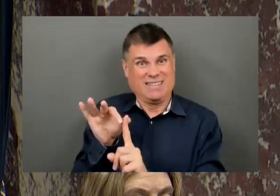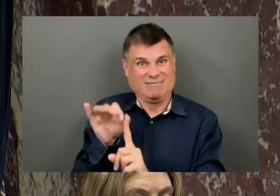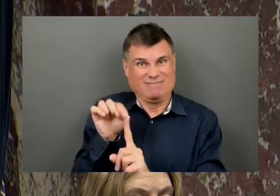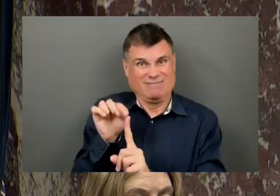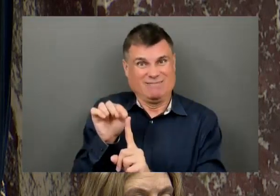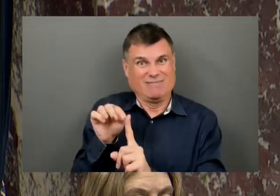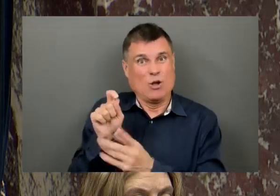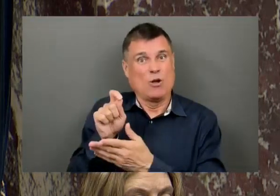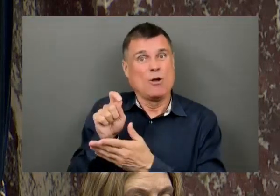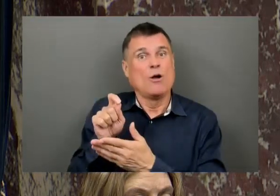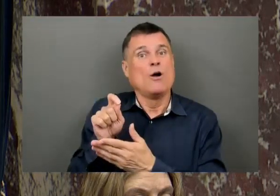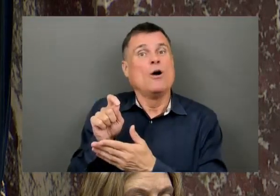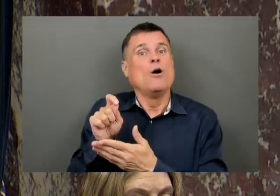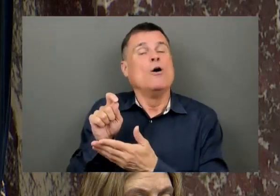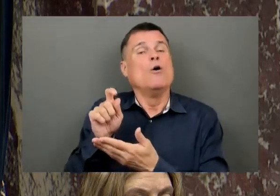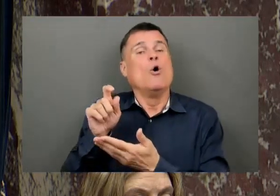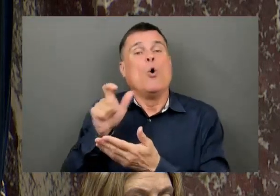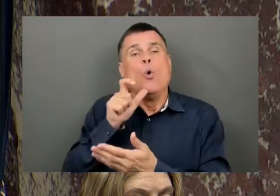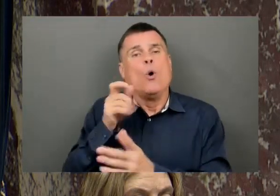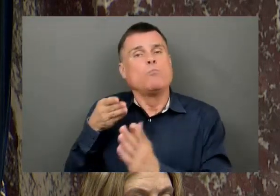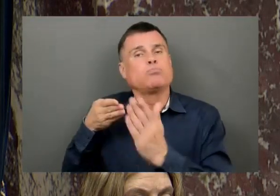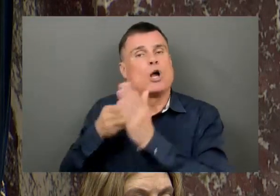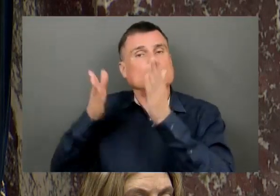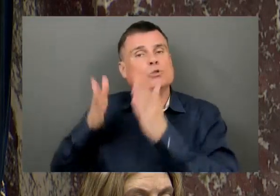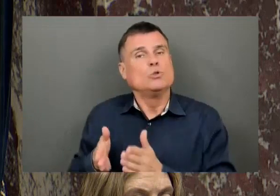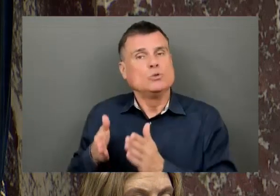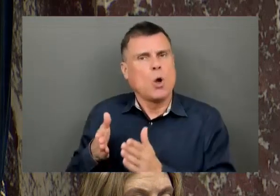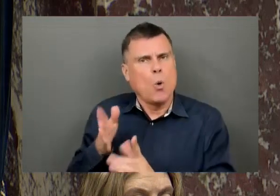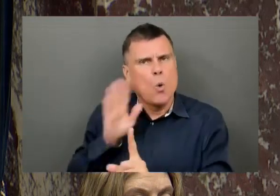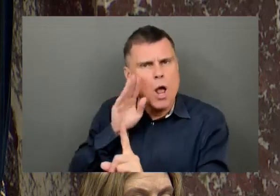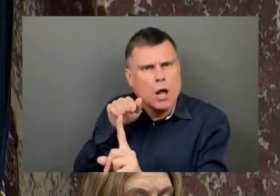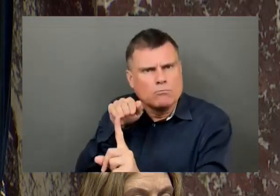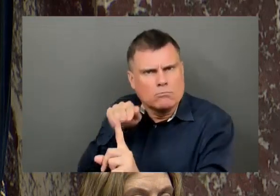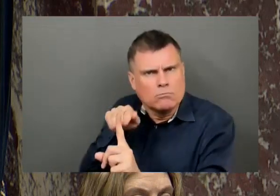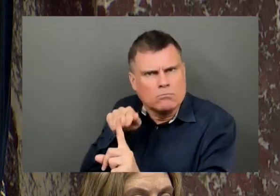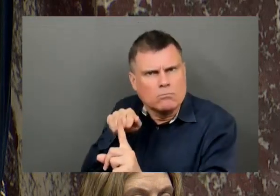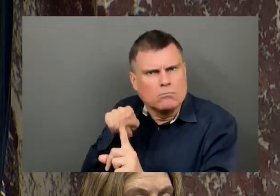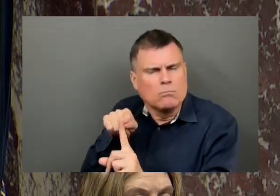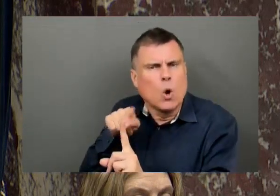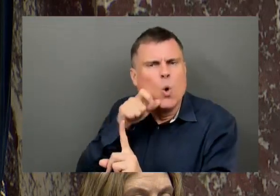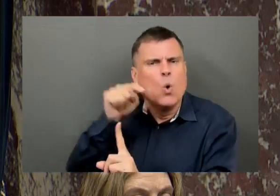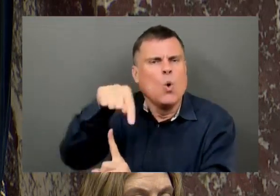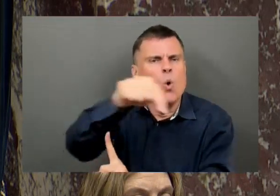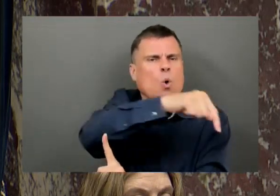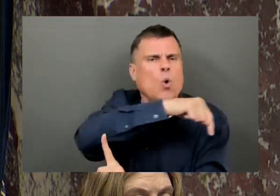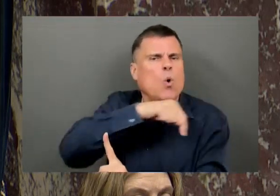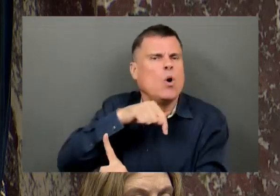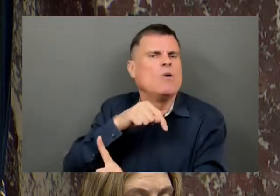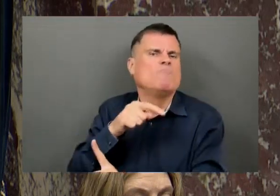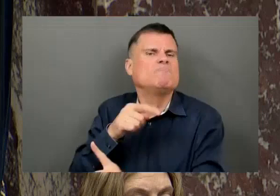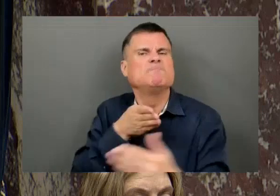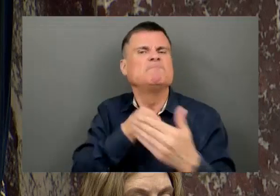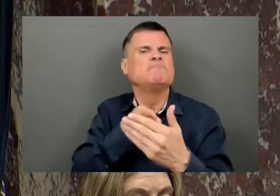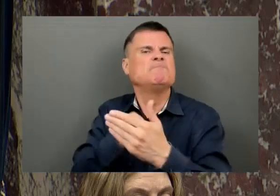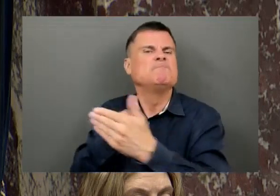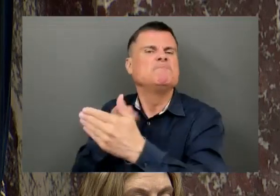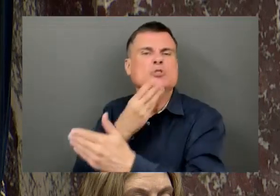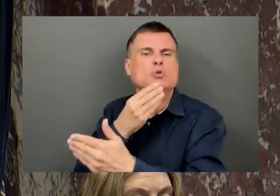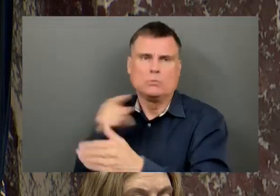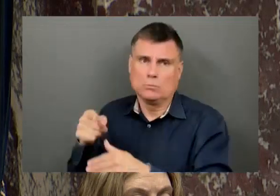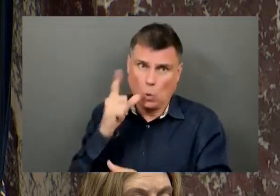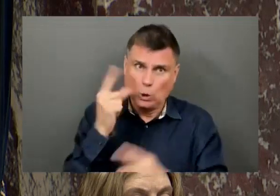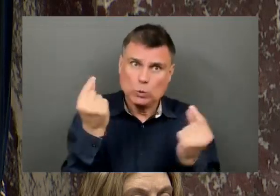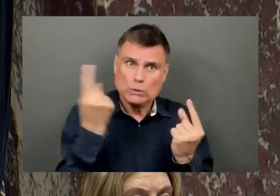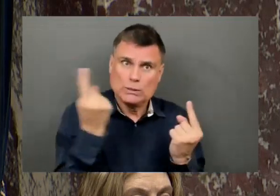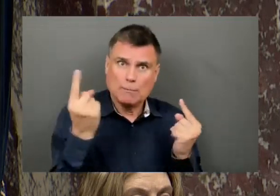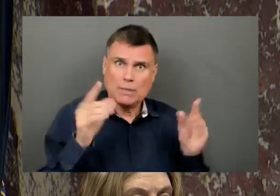and the open incidents of hate occurring at anti-Semitic protests so that the Victoria Police can confidently lay